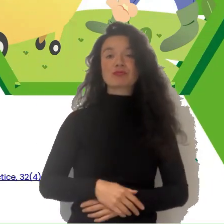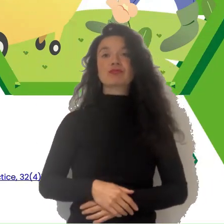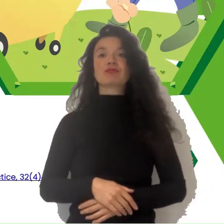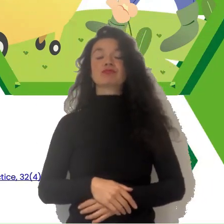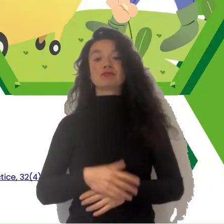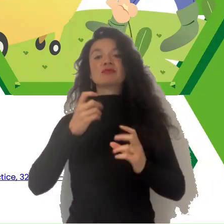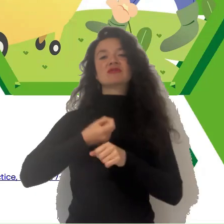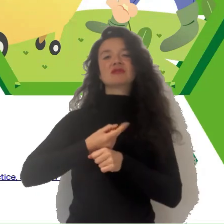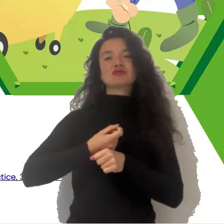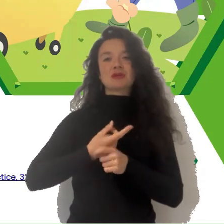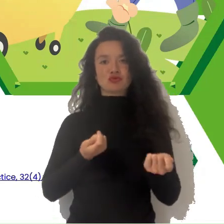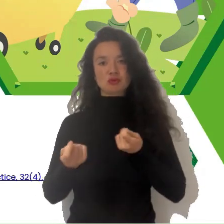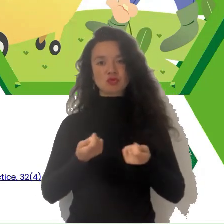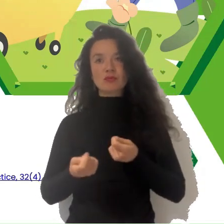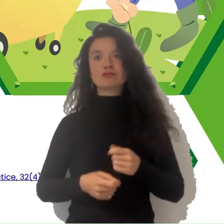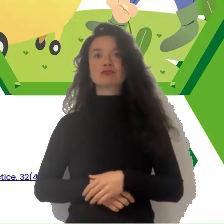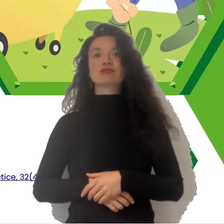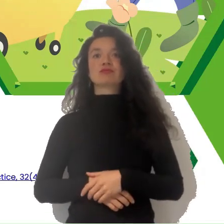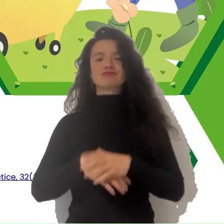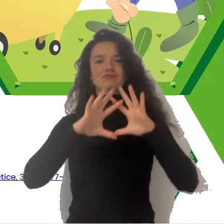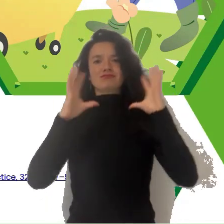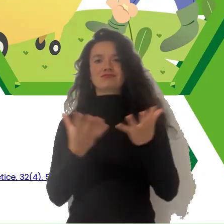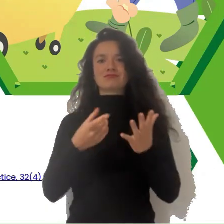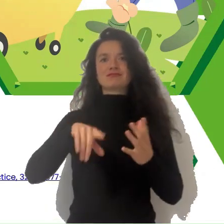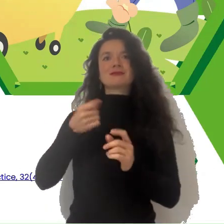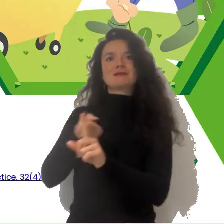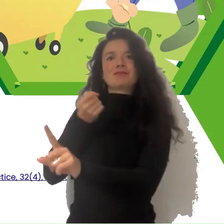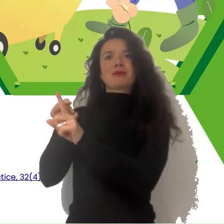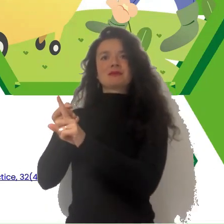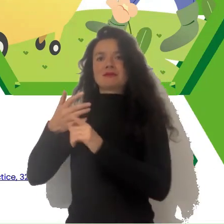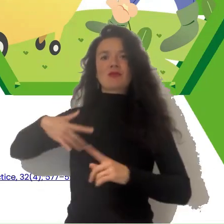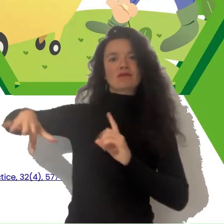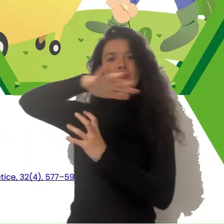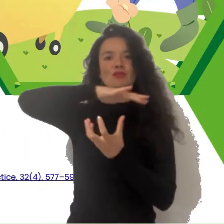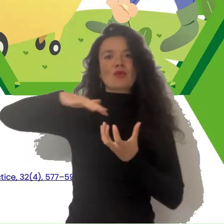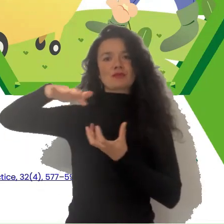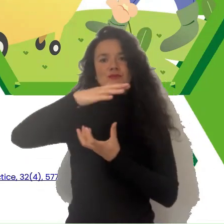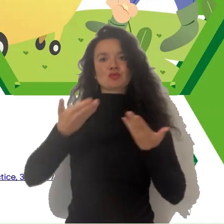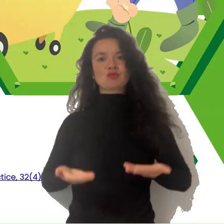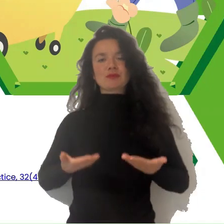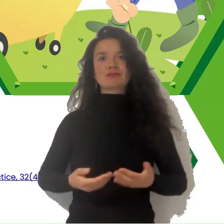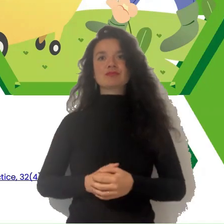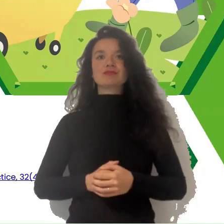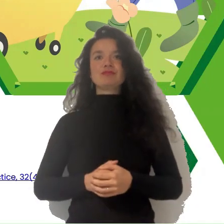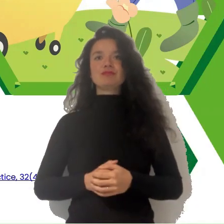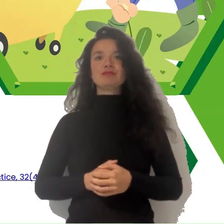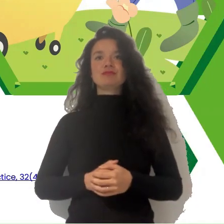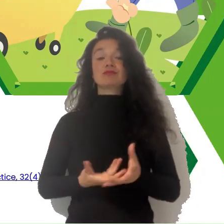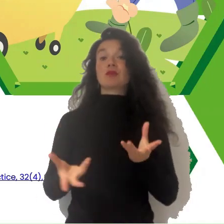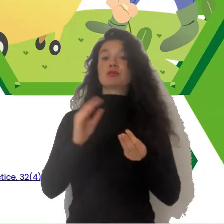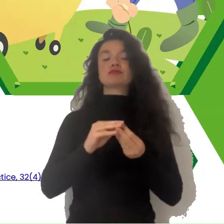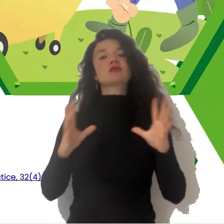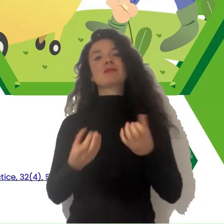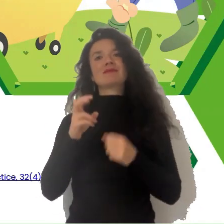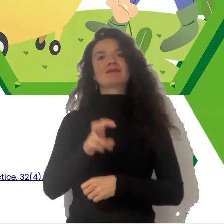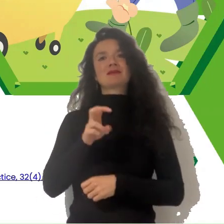the environment and nature, for example, saving energy or water, using eco-friendly tools and